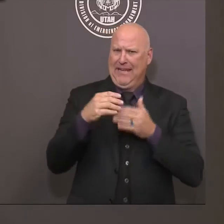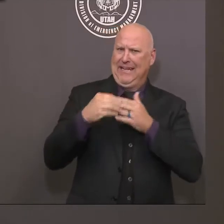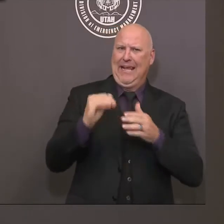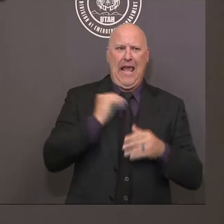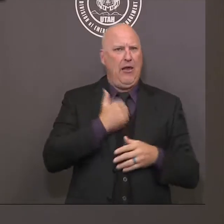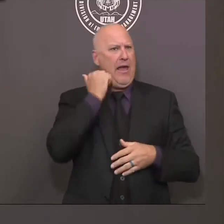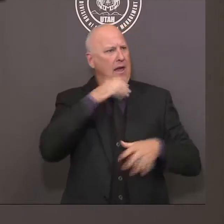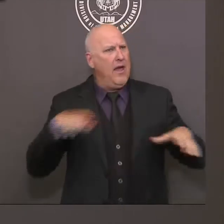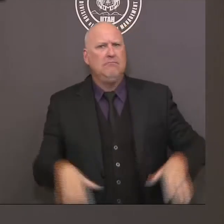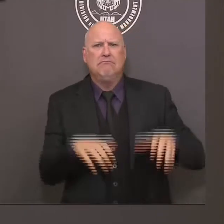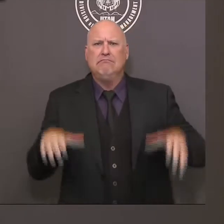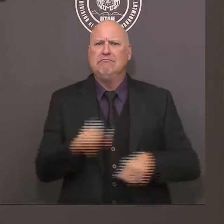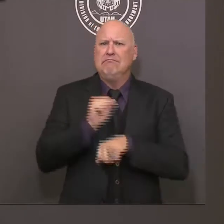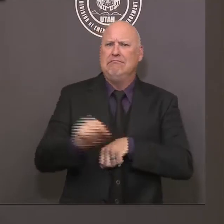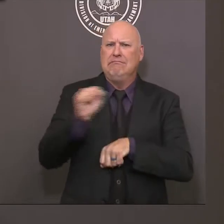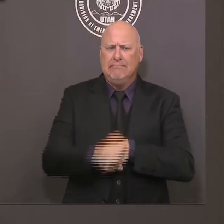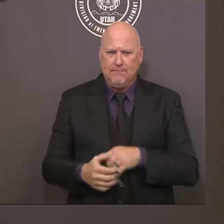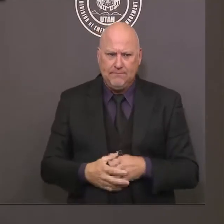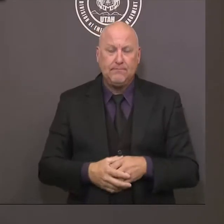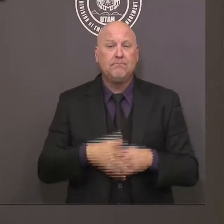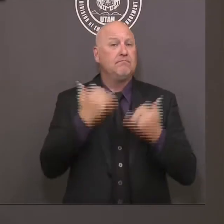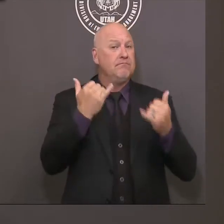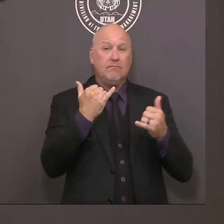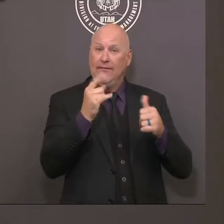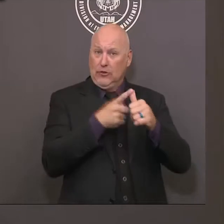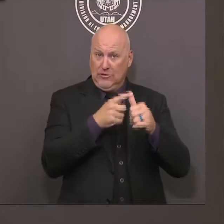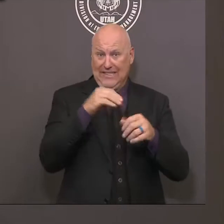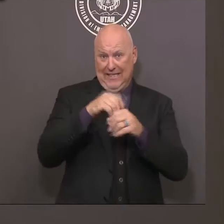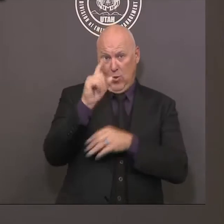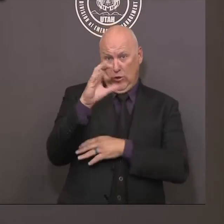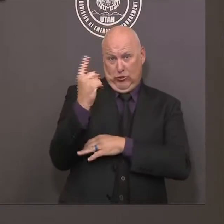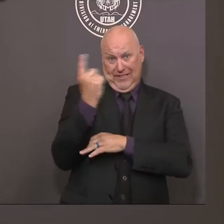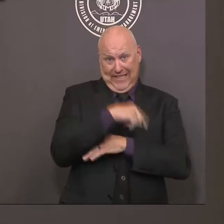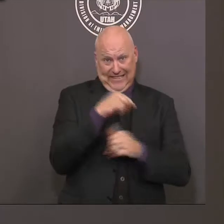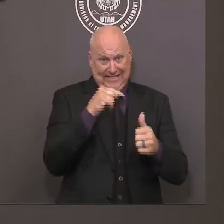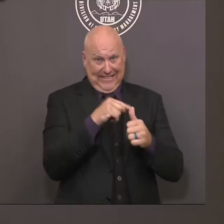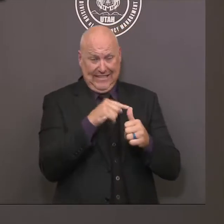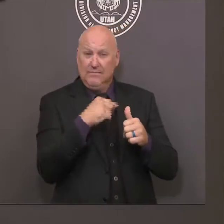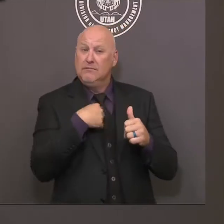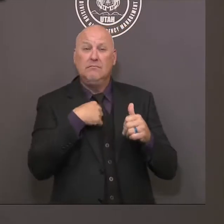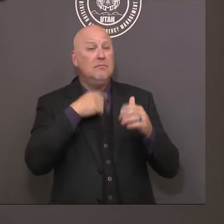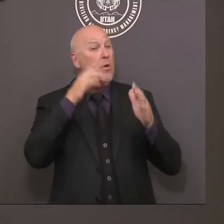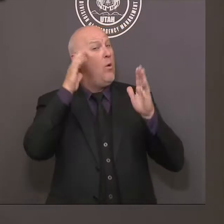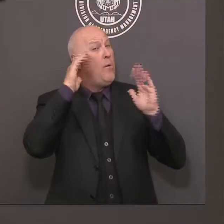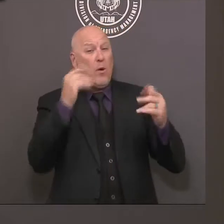expect to achieve. First, safety is integral